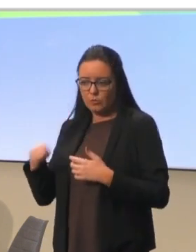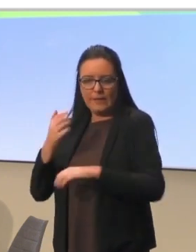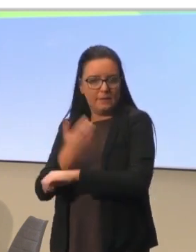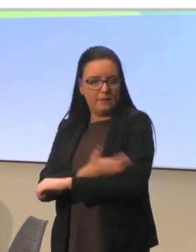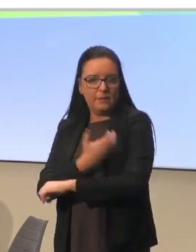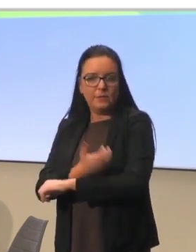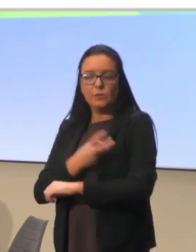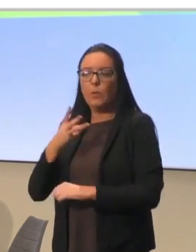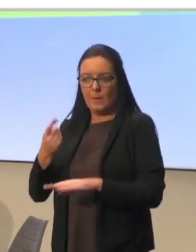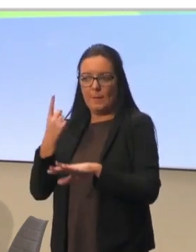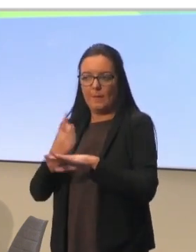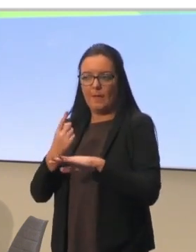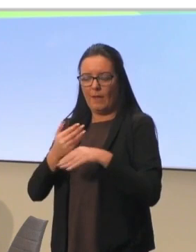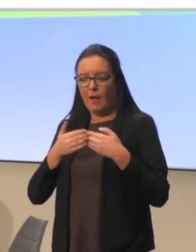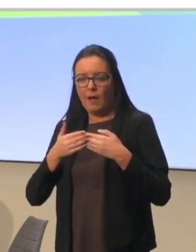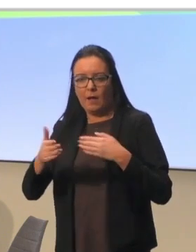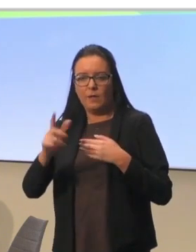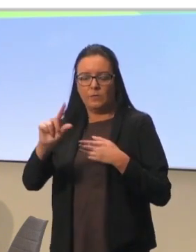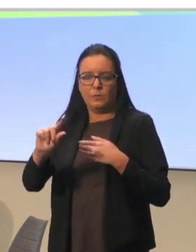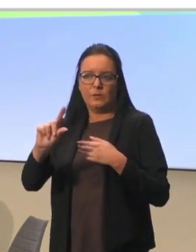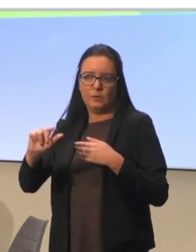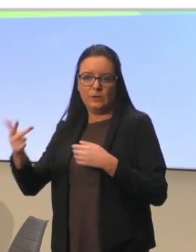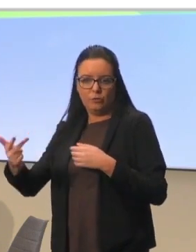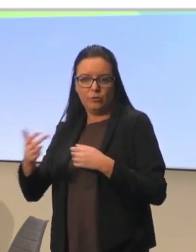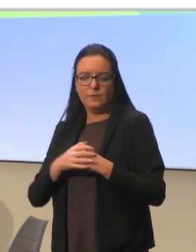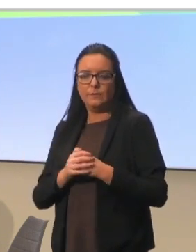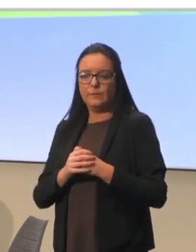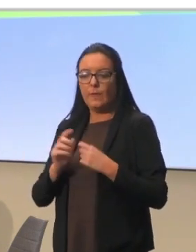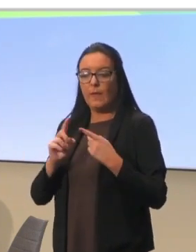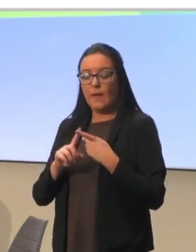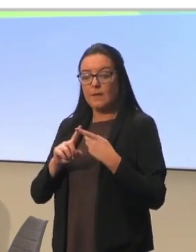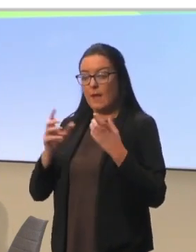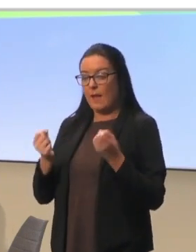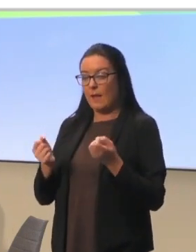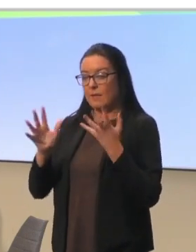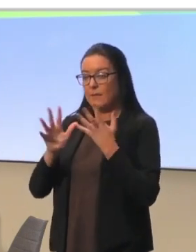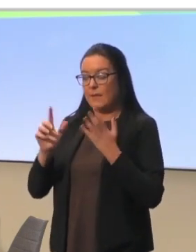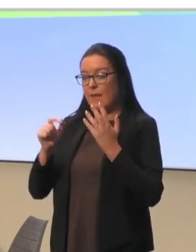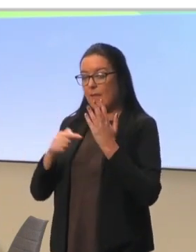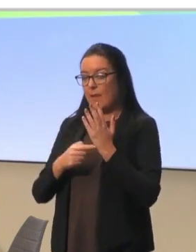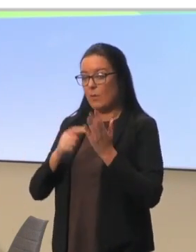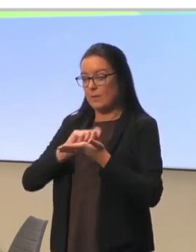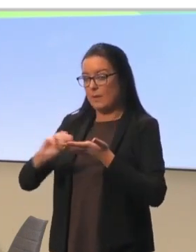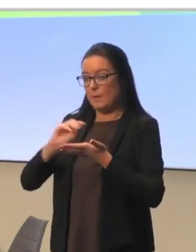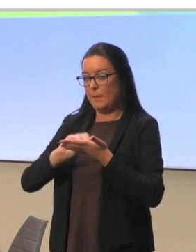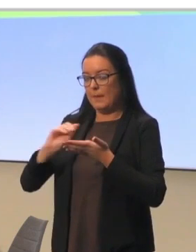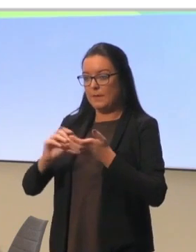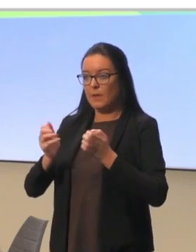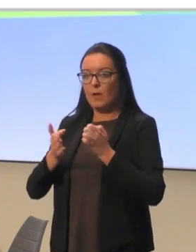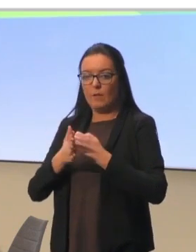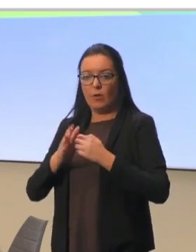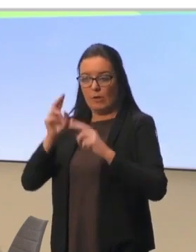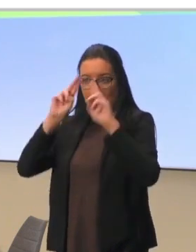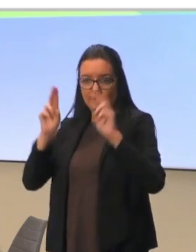for 2023, and to going forward. There are, I'd say, over 10,000 applications for international